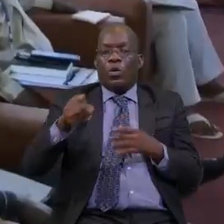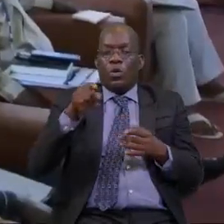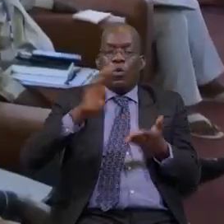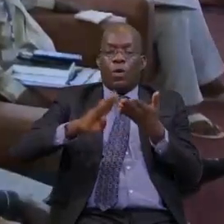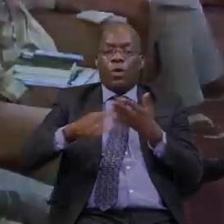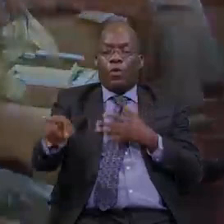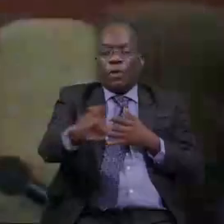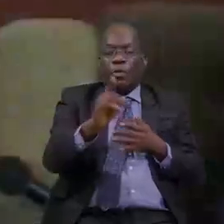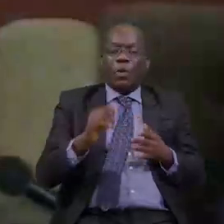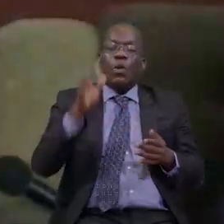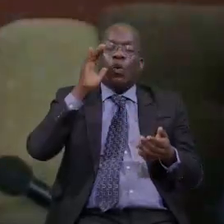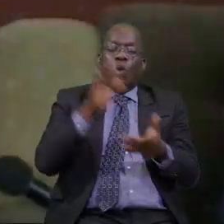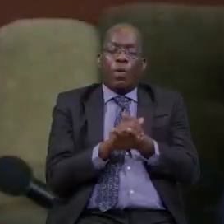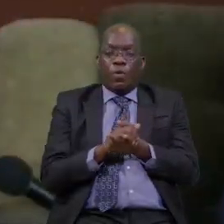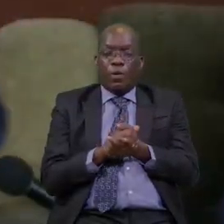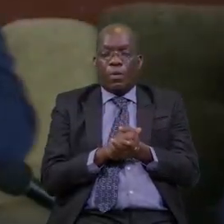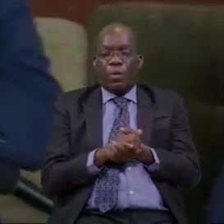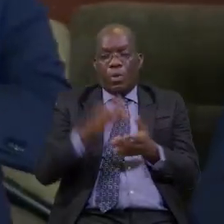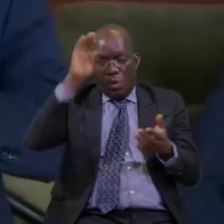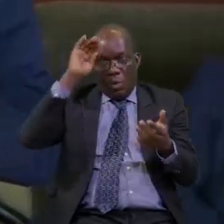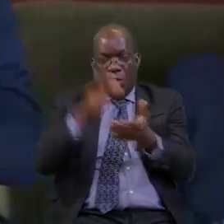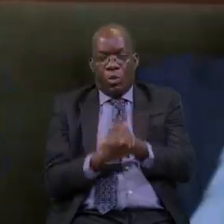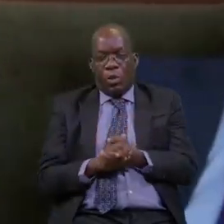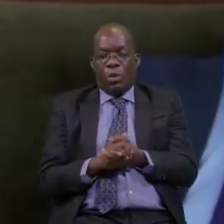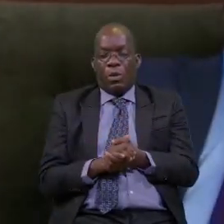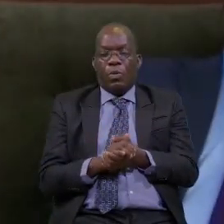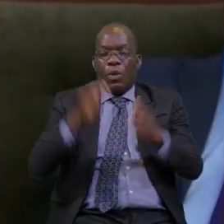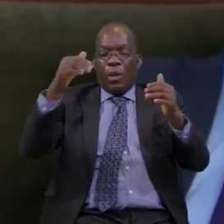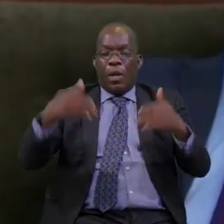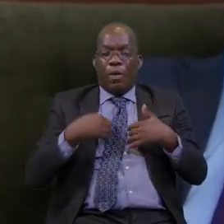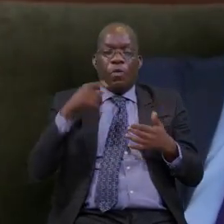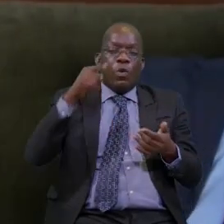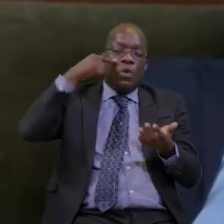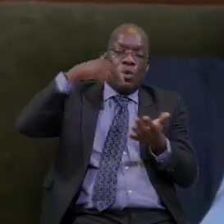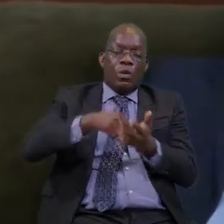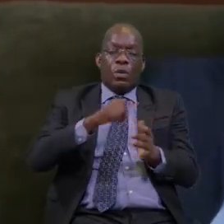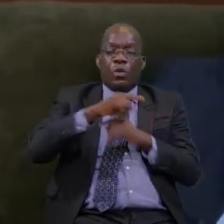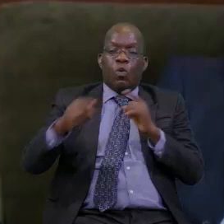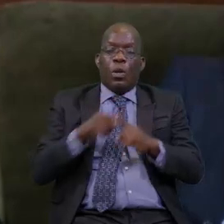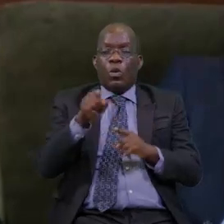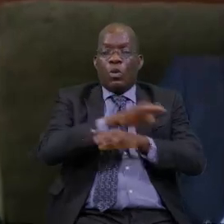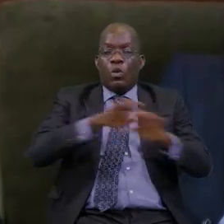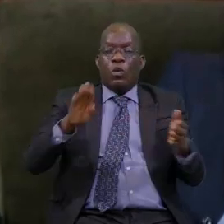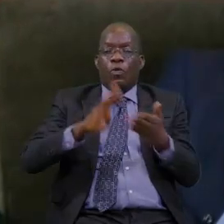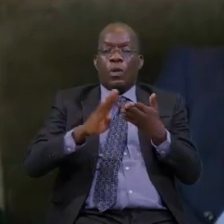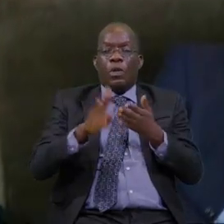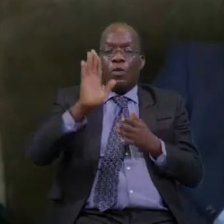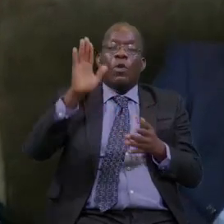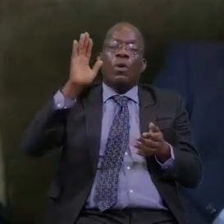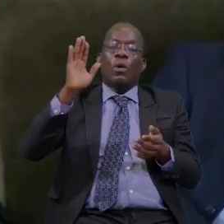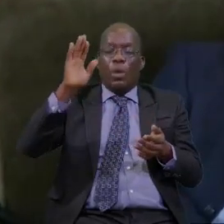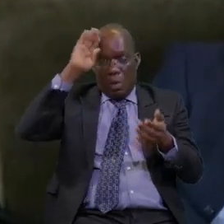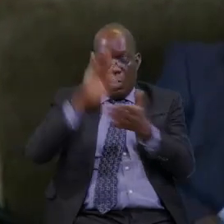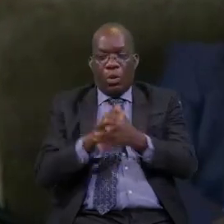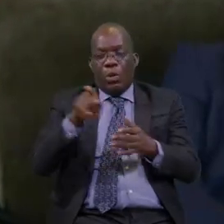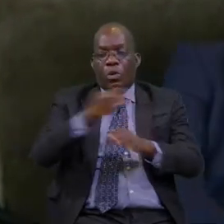Wife, husband, have you noticed? When you don't forgive the husband, you don't enjoy